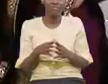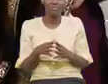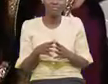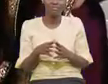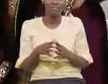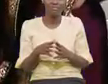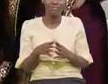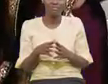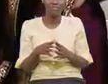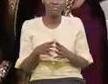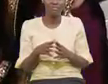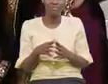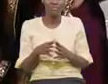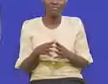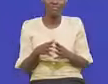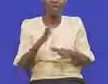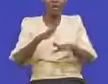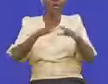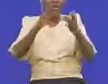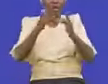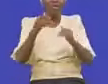ya.